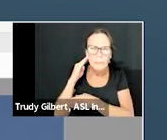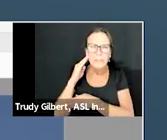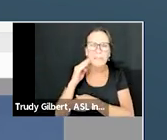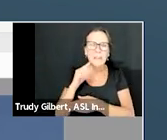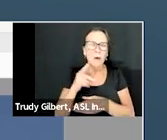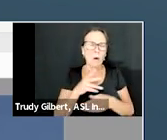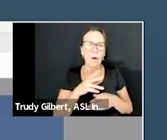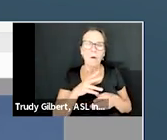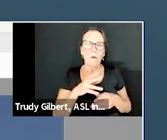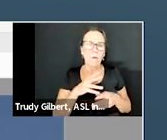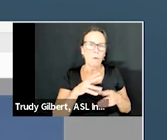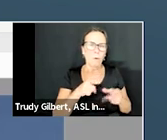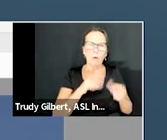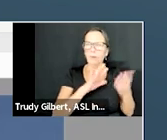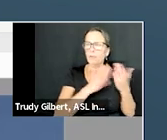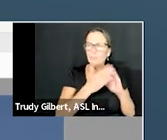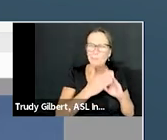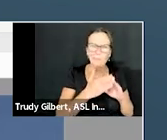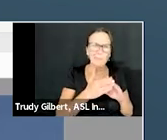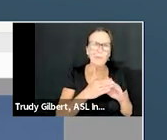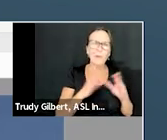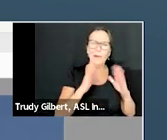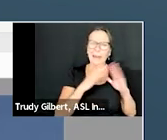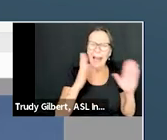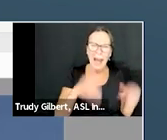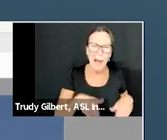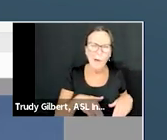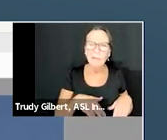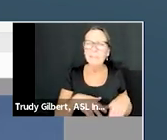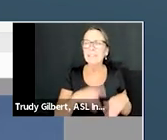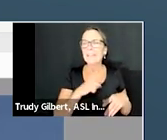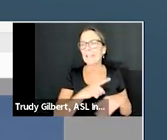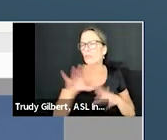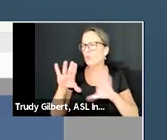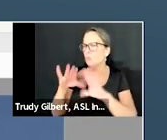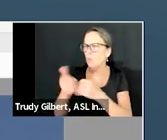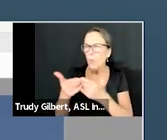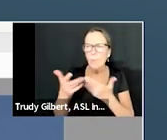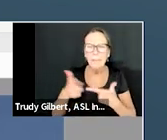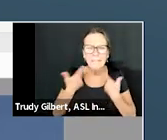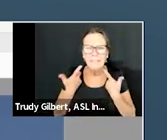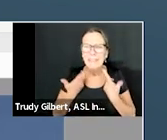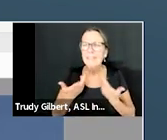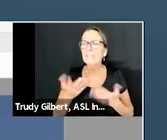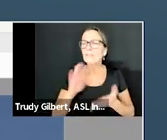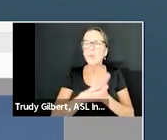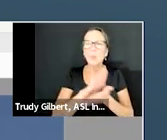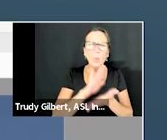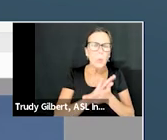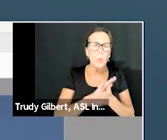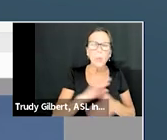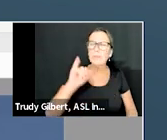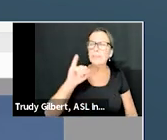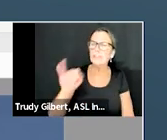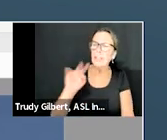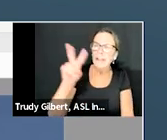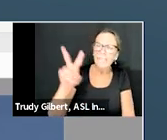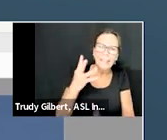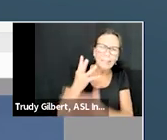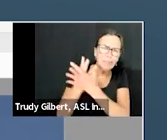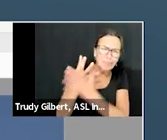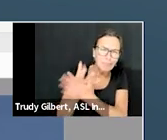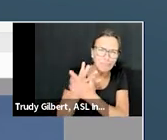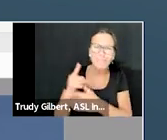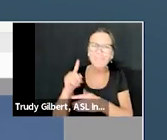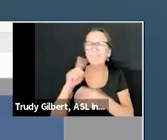care homes, community housing, group living environments, schools, juvenile detention